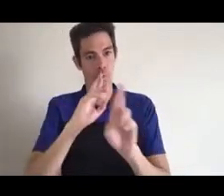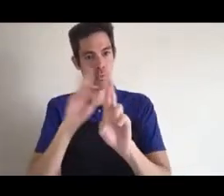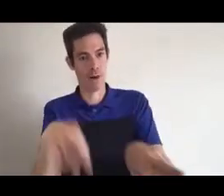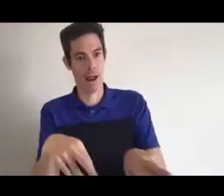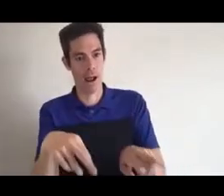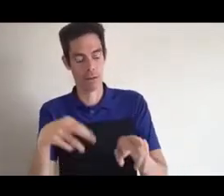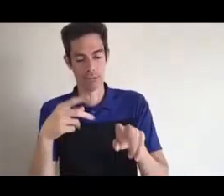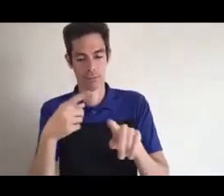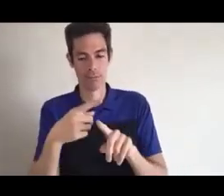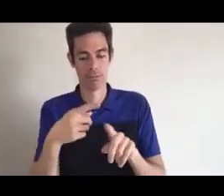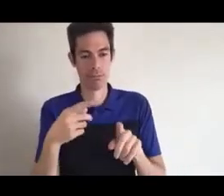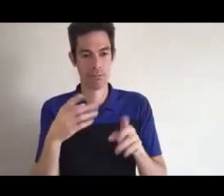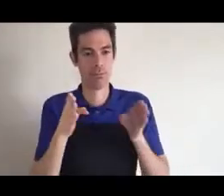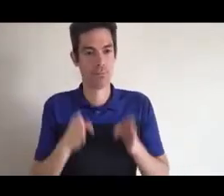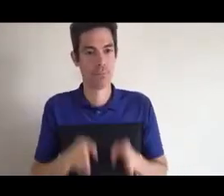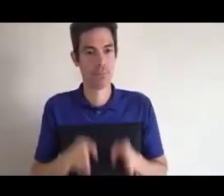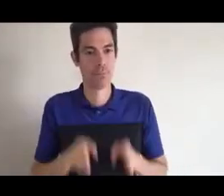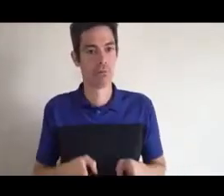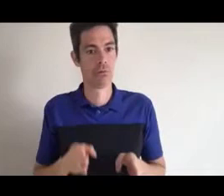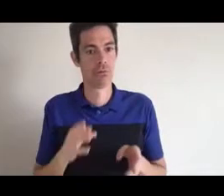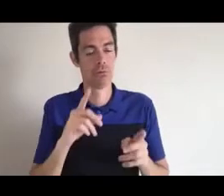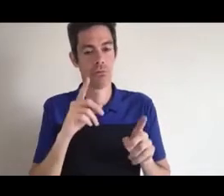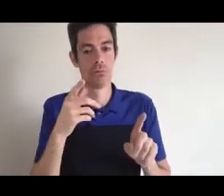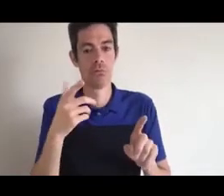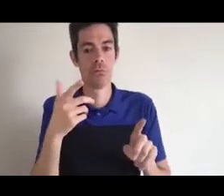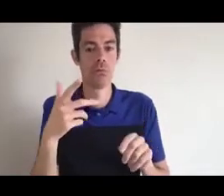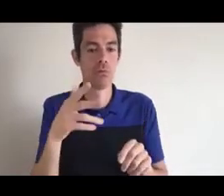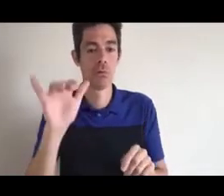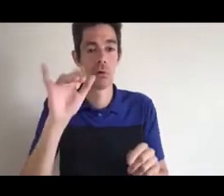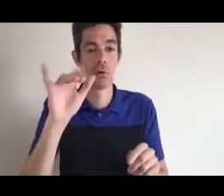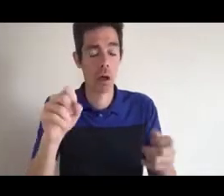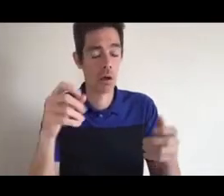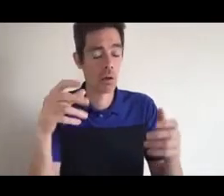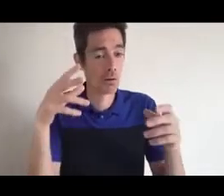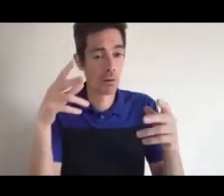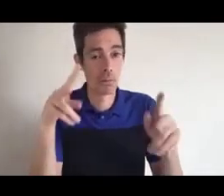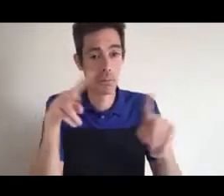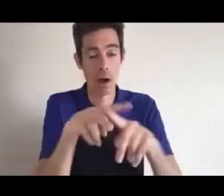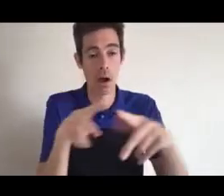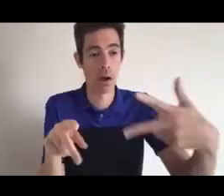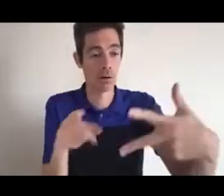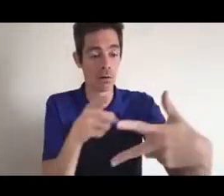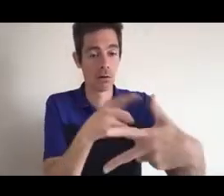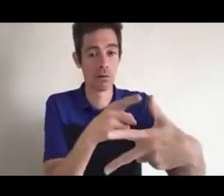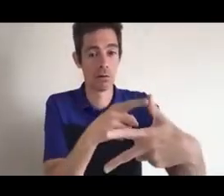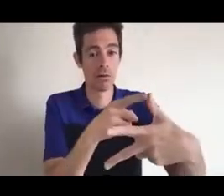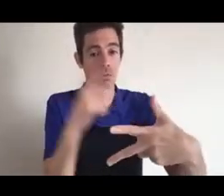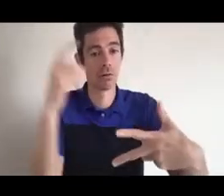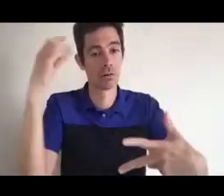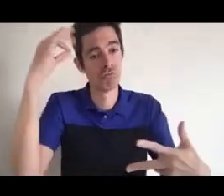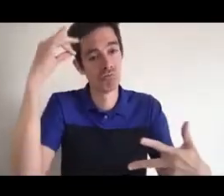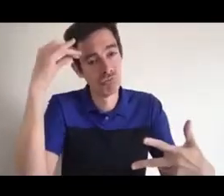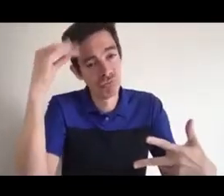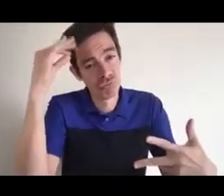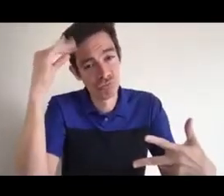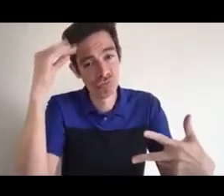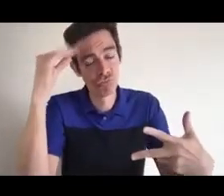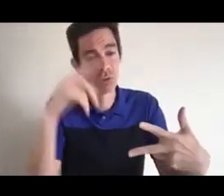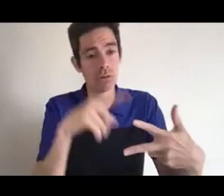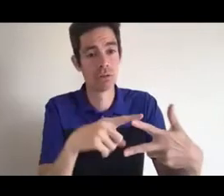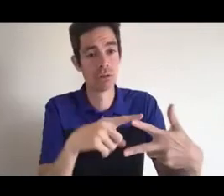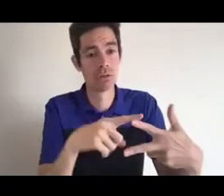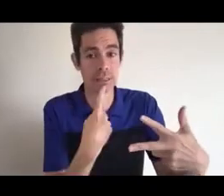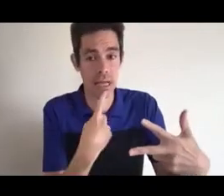case. So it's about really reaction, the reaction of the person. It can apply to three